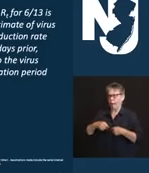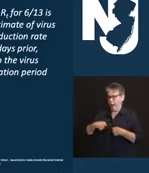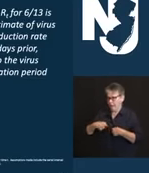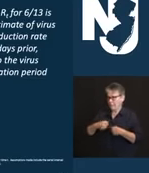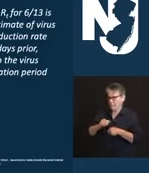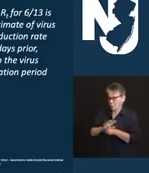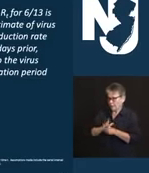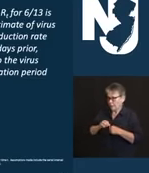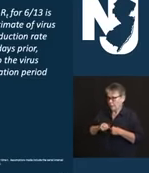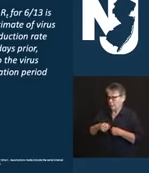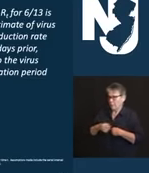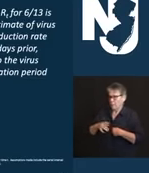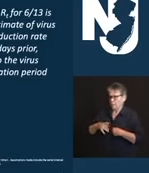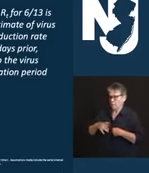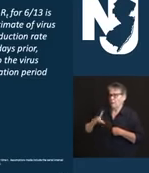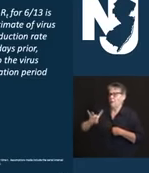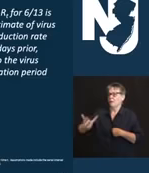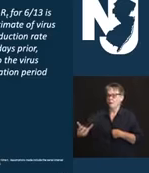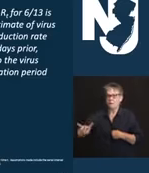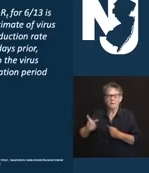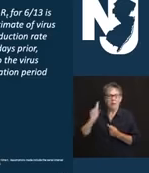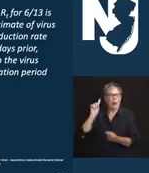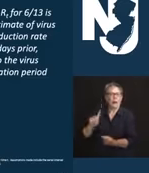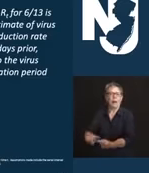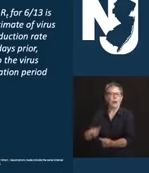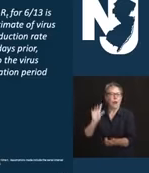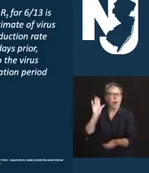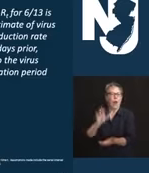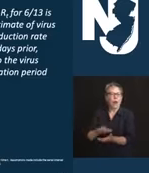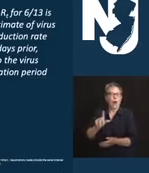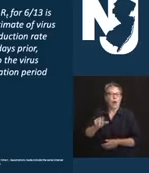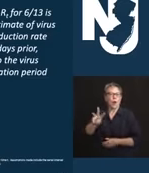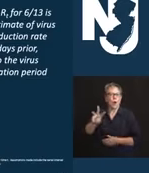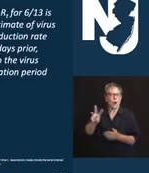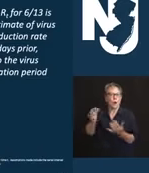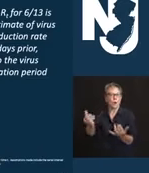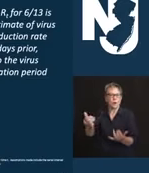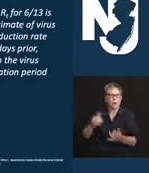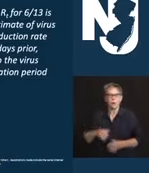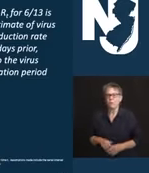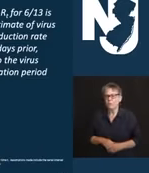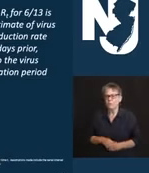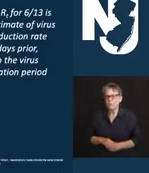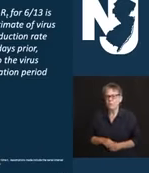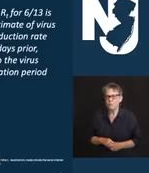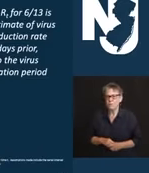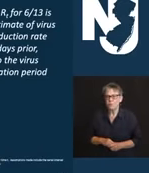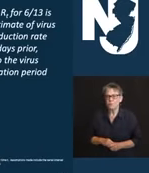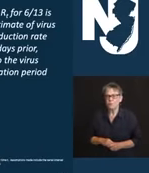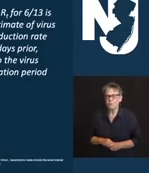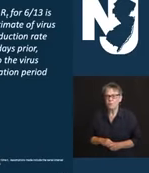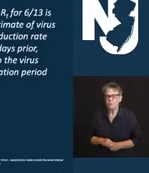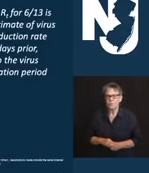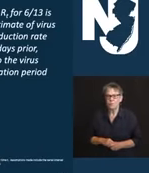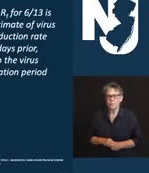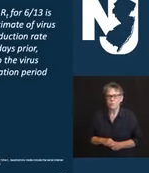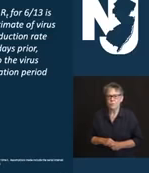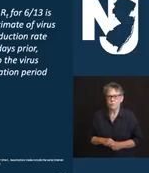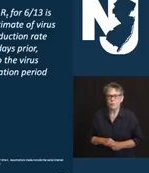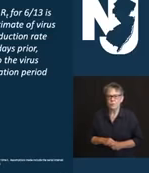that simple. By independent measures, we are among a literal handful of states that are ready to move